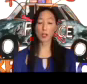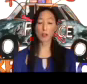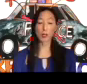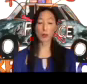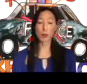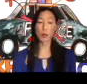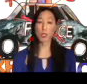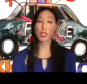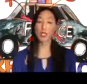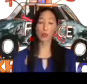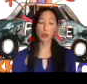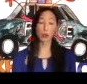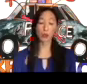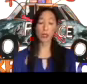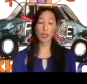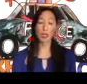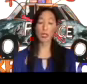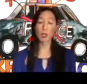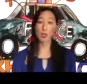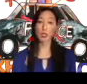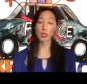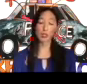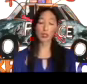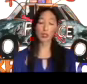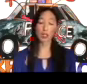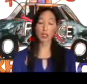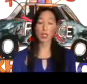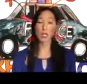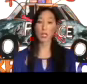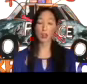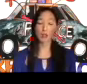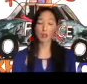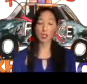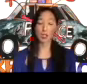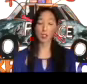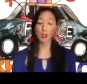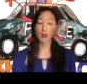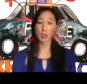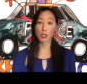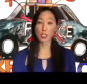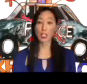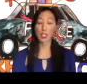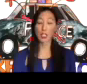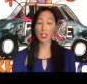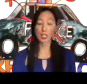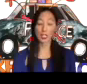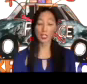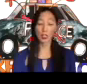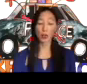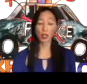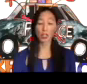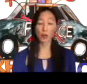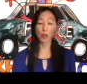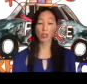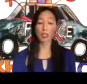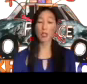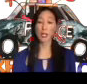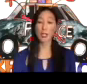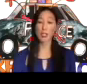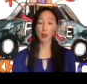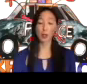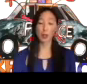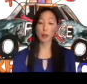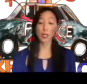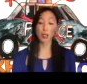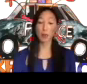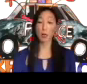federal government really got on a roll, and it quickly turned to target any convict, lunatic, idiot, or any person likely